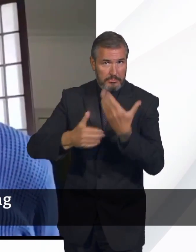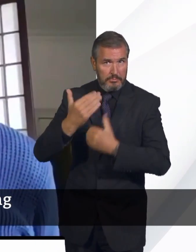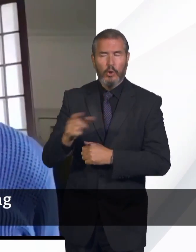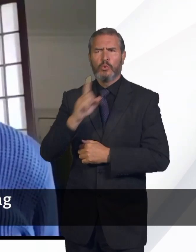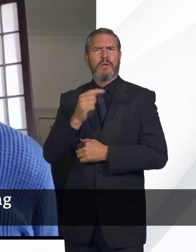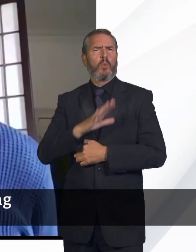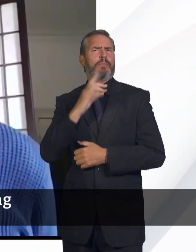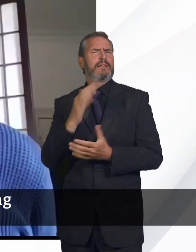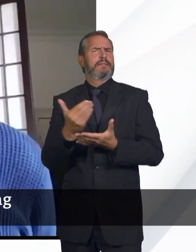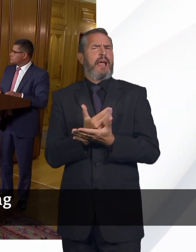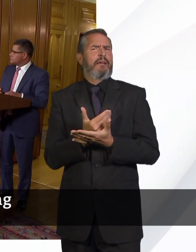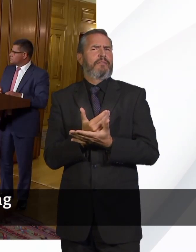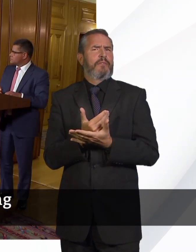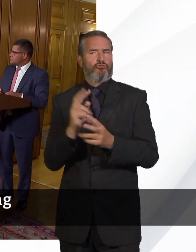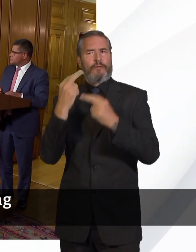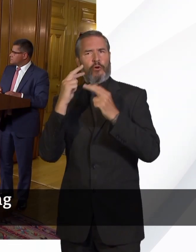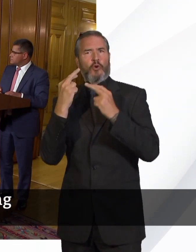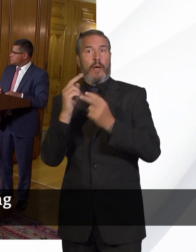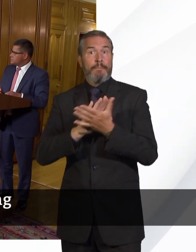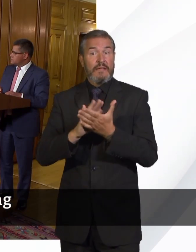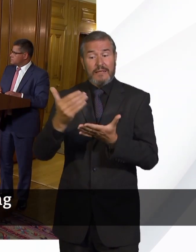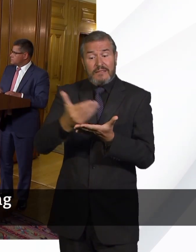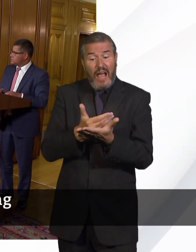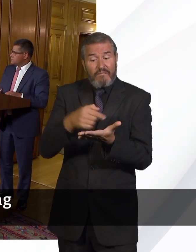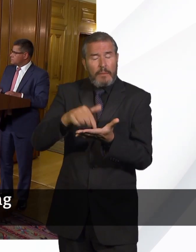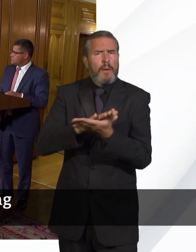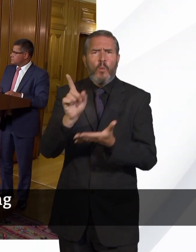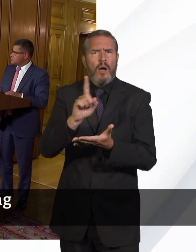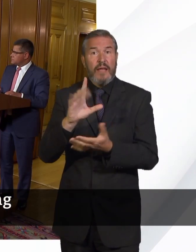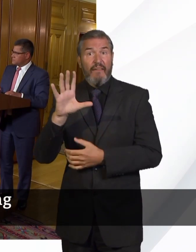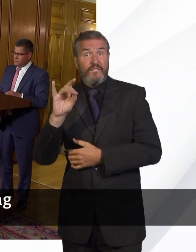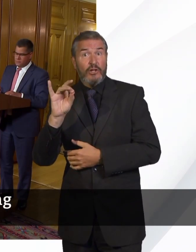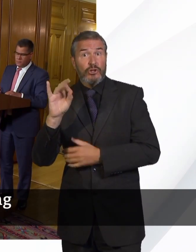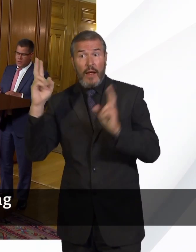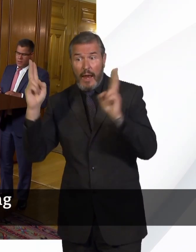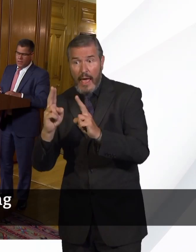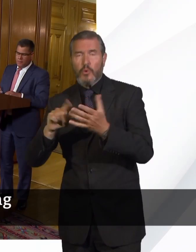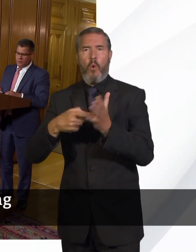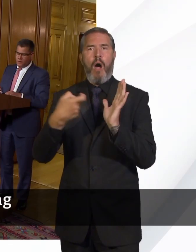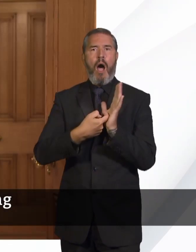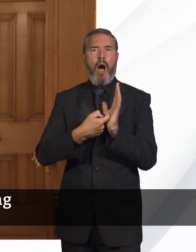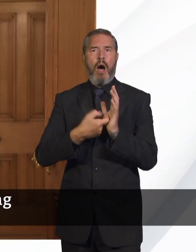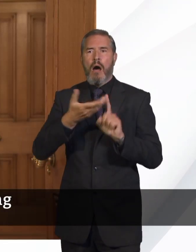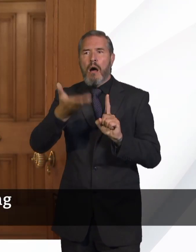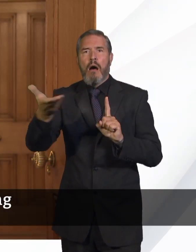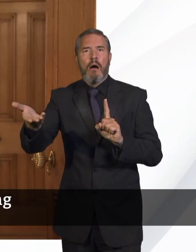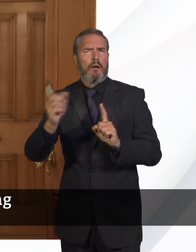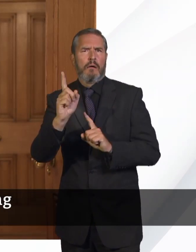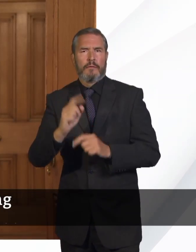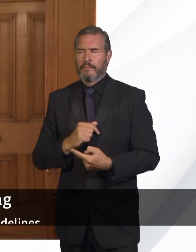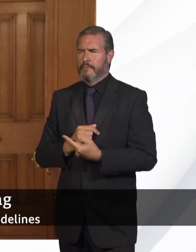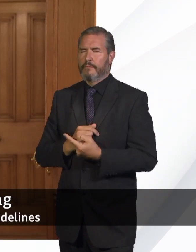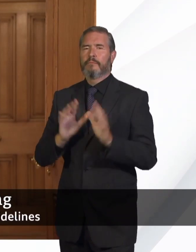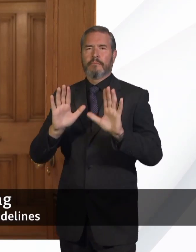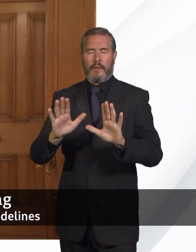it's safe. Is that a question of numbers of infections or the R number? Which? So I think in terms of publication, I